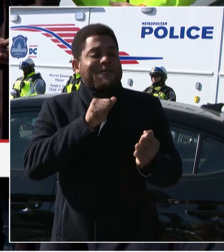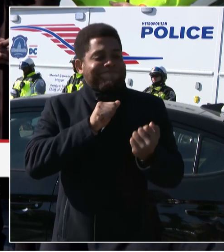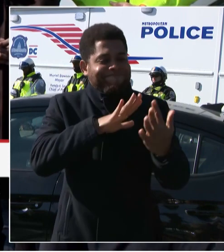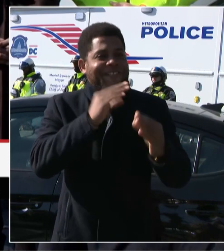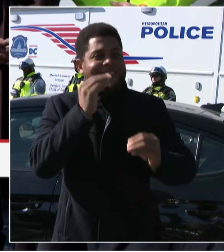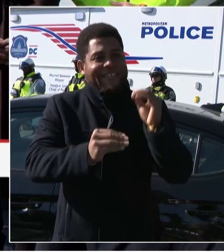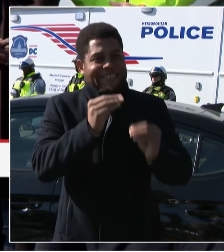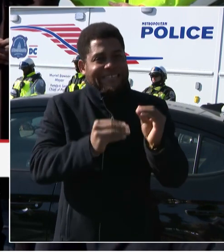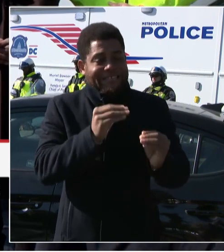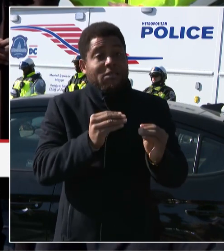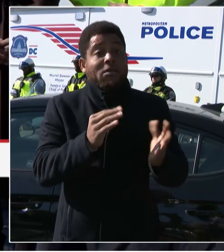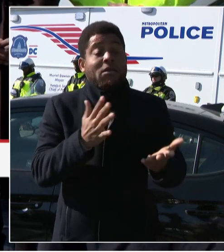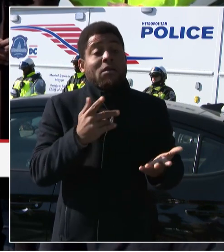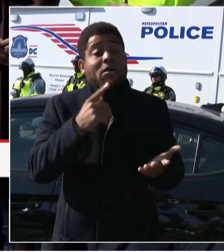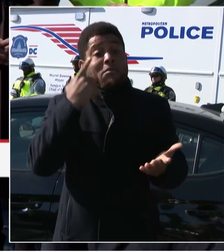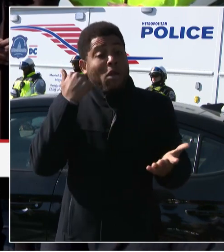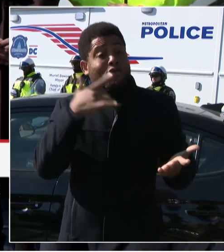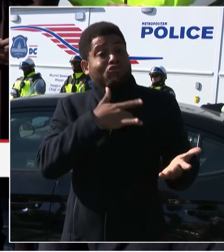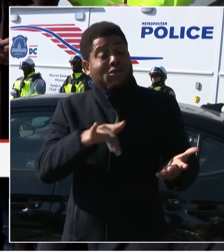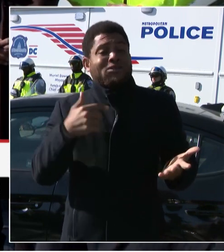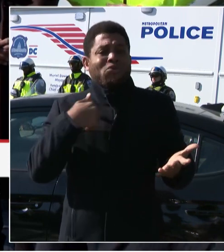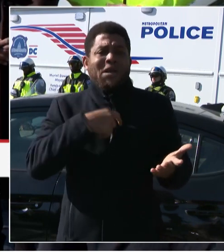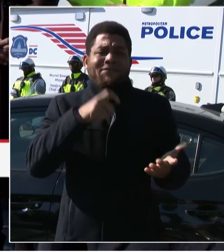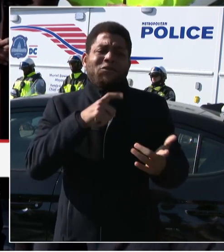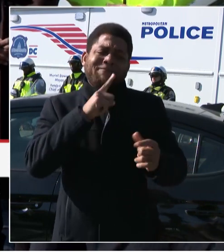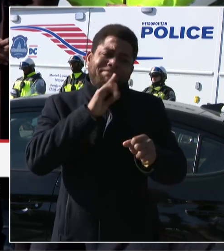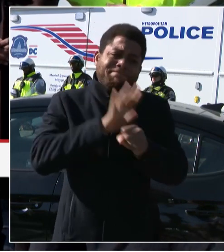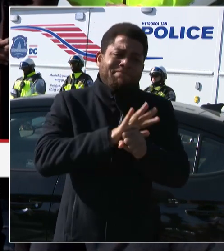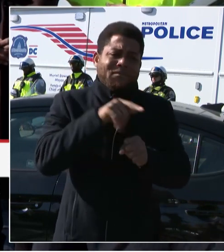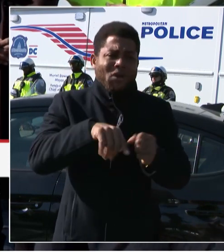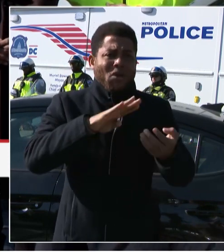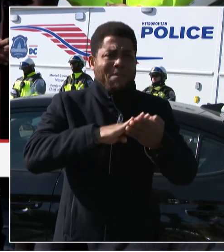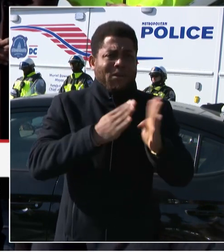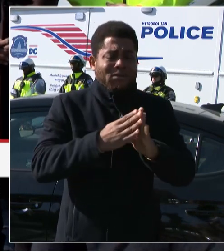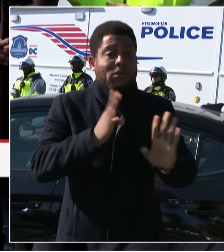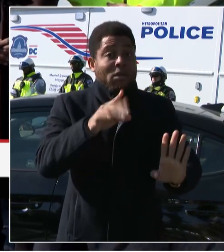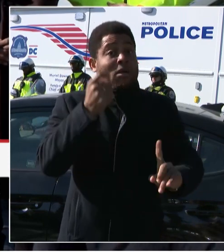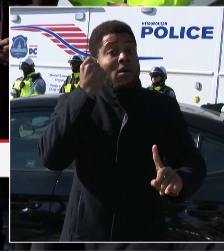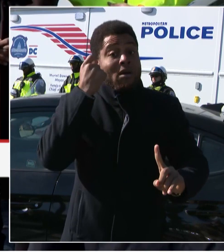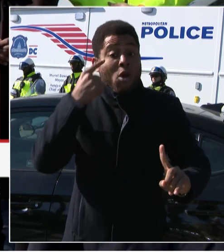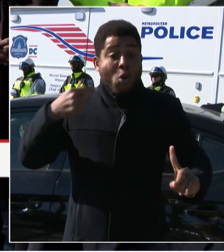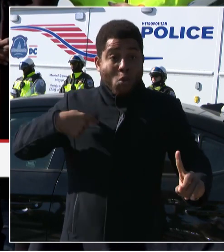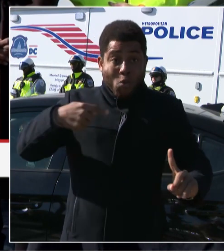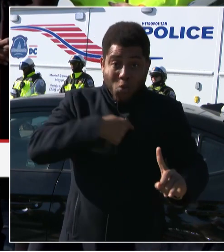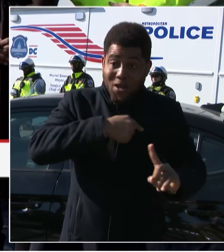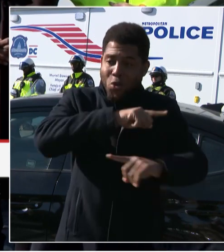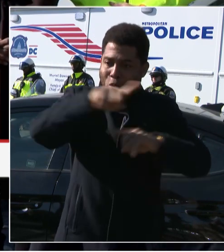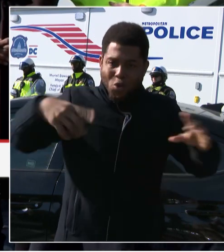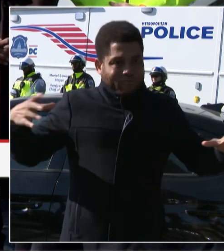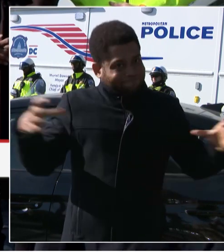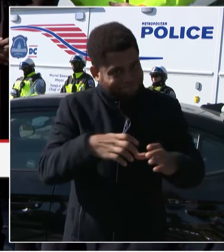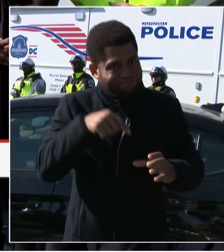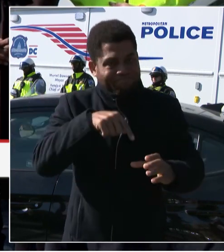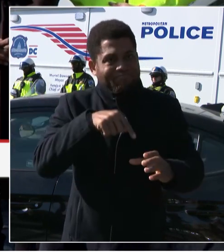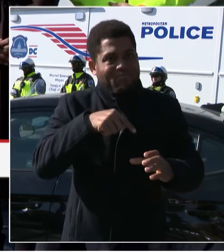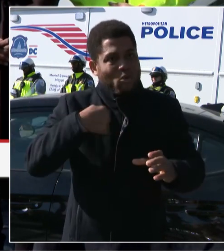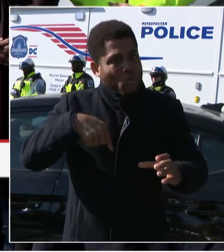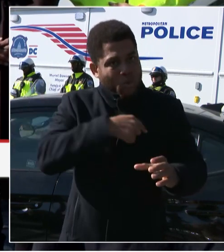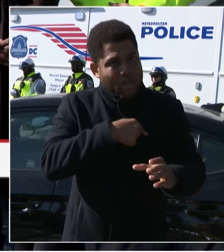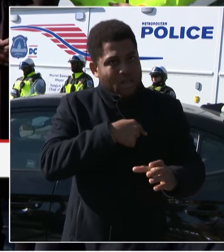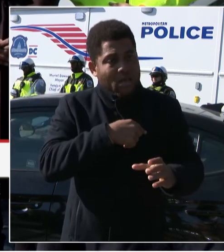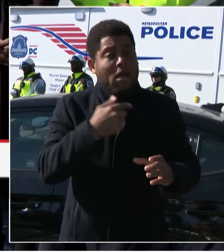prepare. All of this is we. I believe in the Act Now Act because I believe that